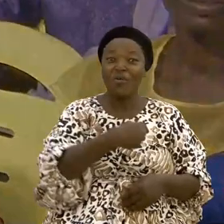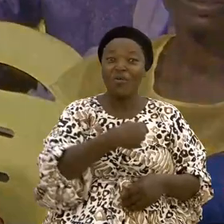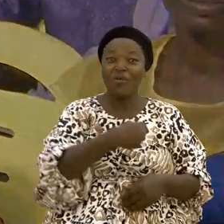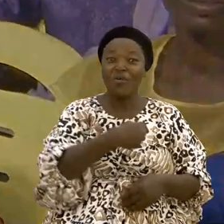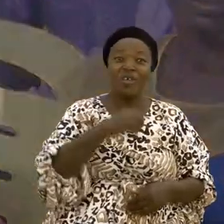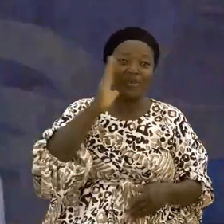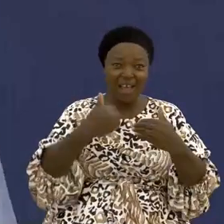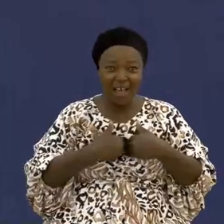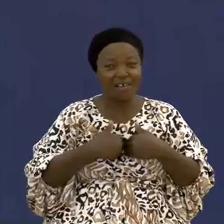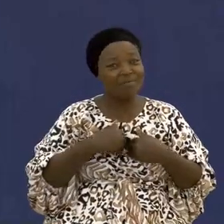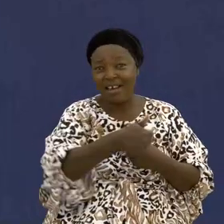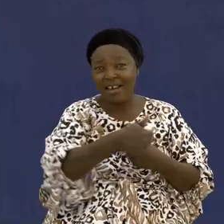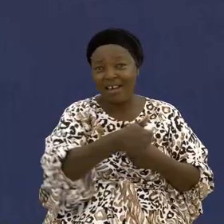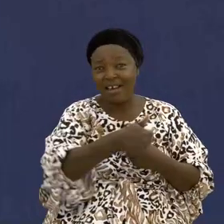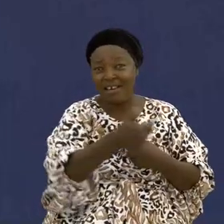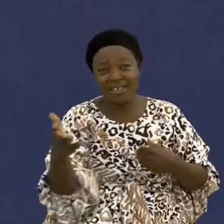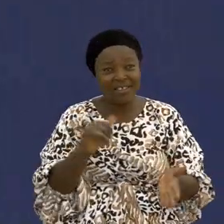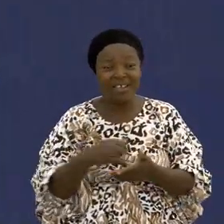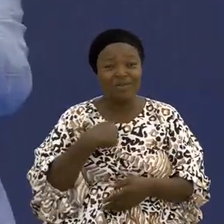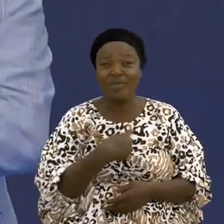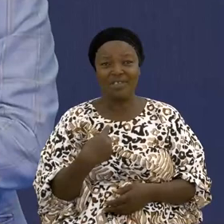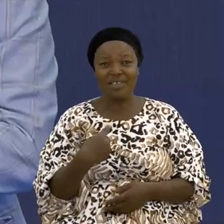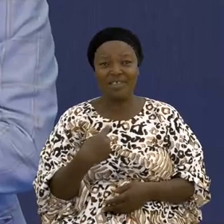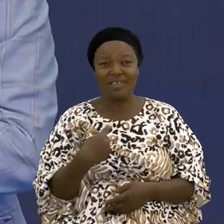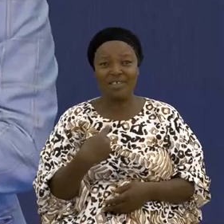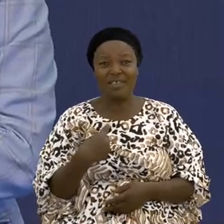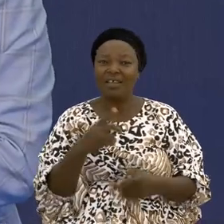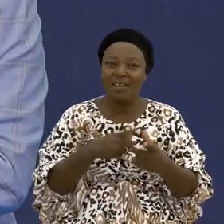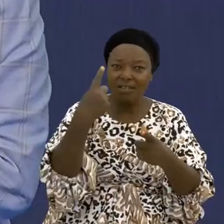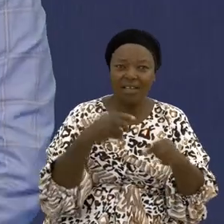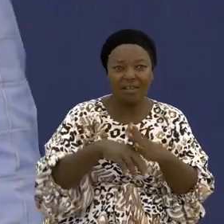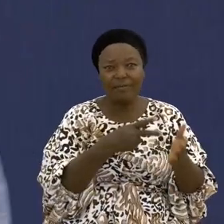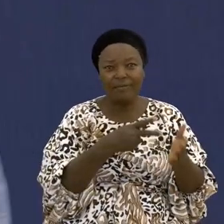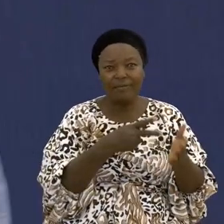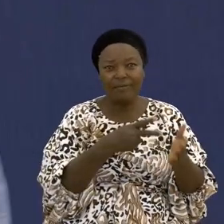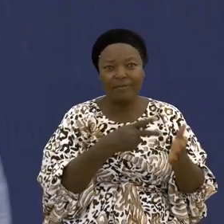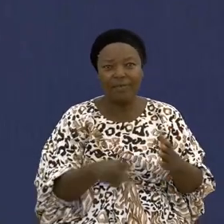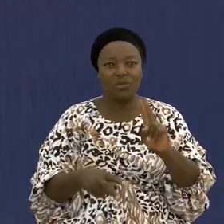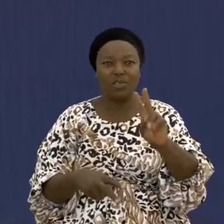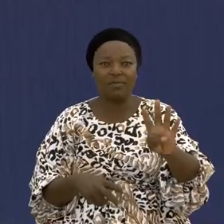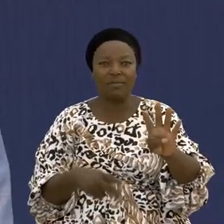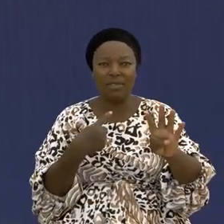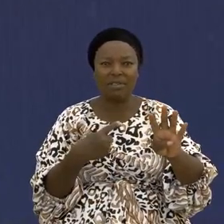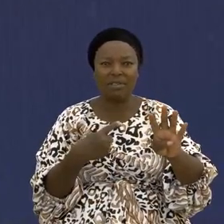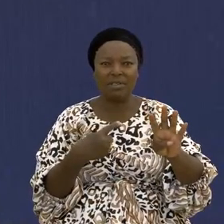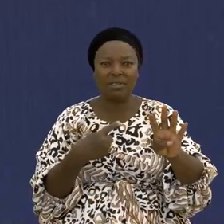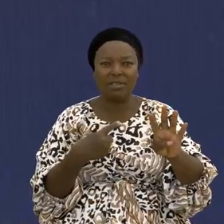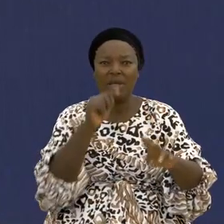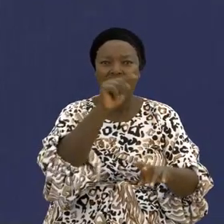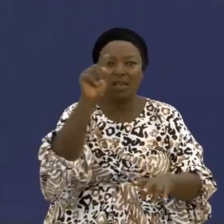have whatsoever we say. Then in verse 24, it says,